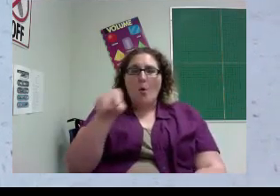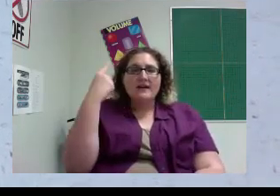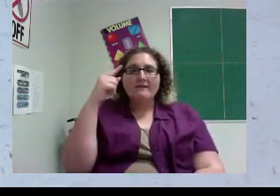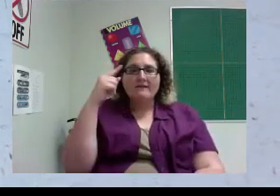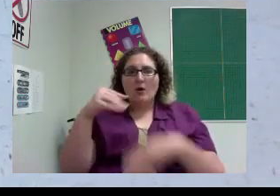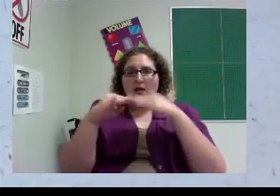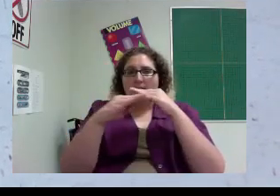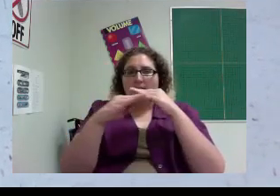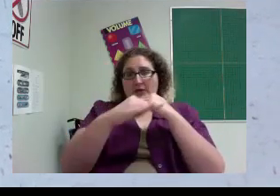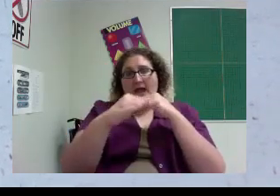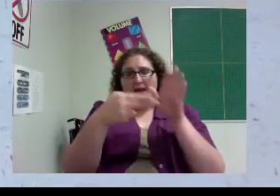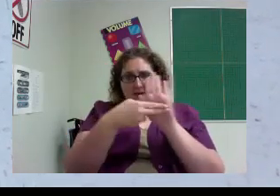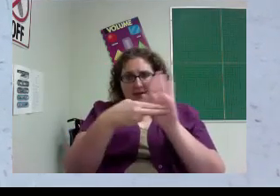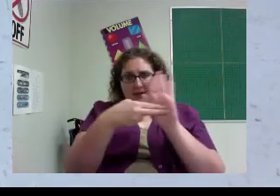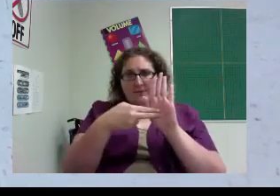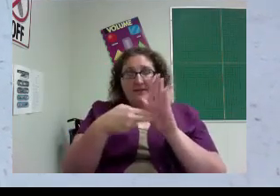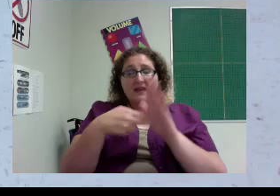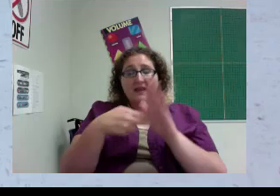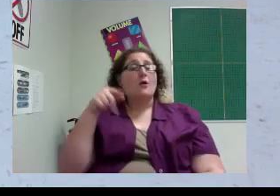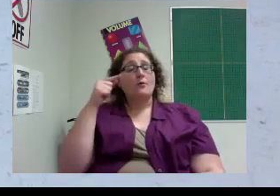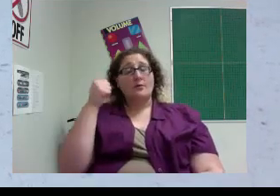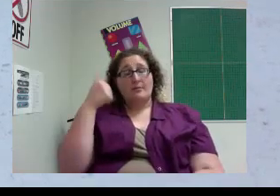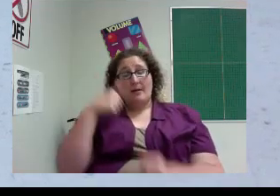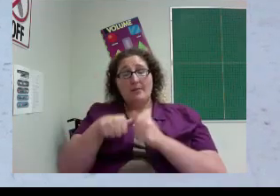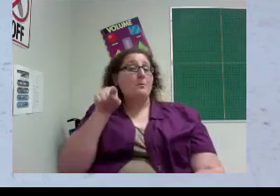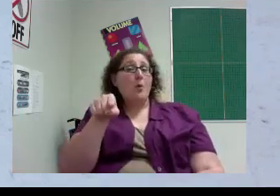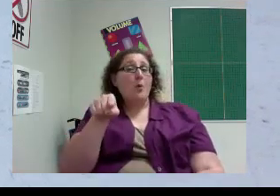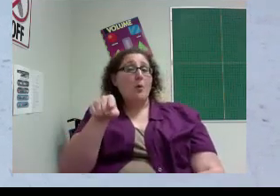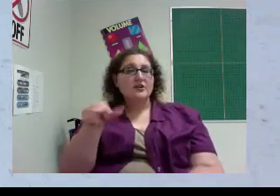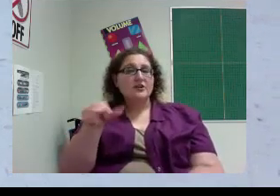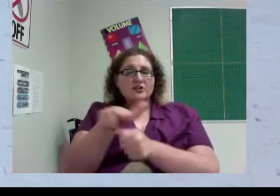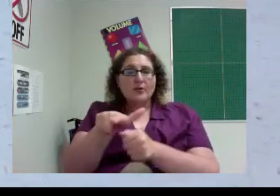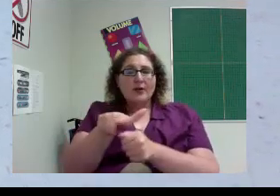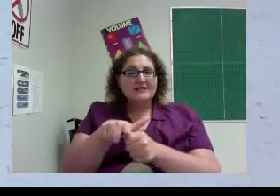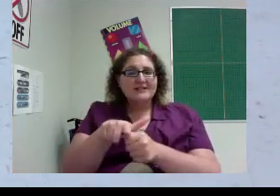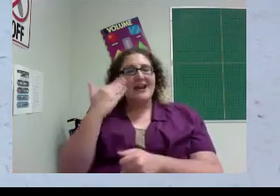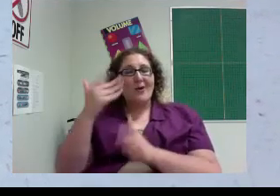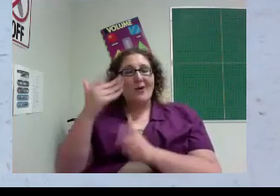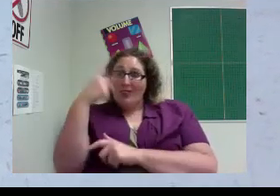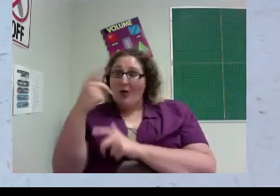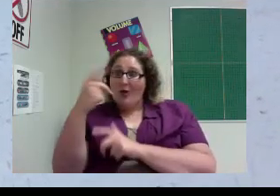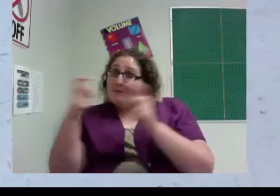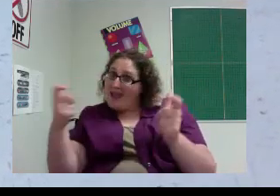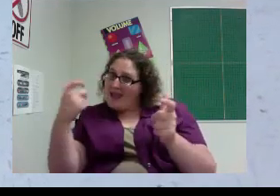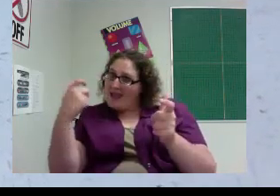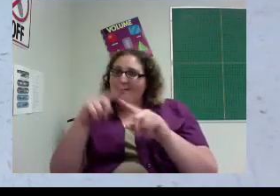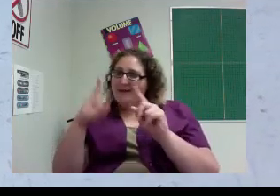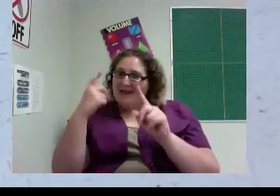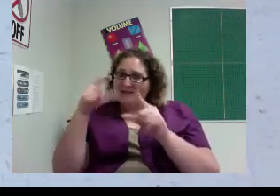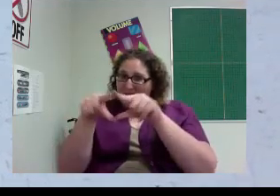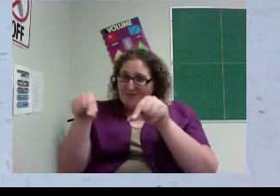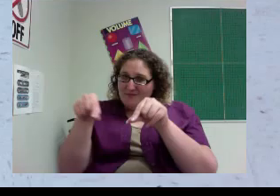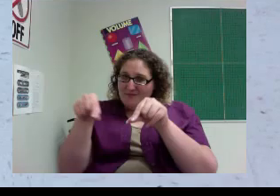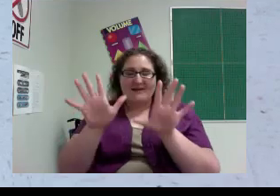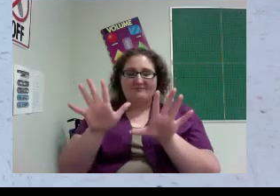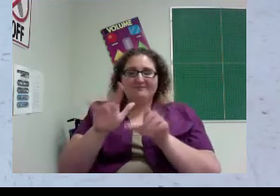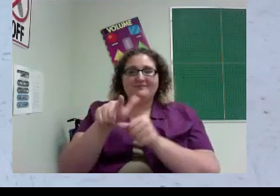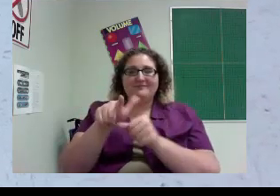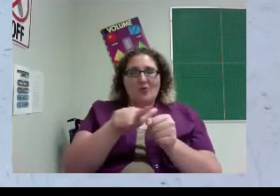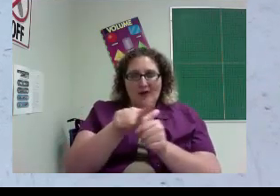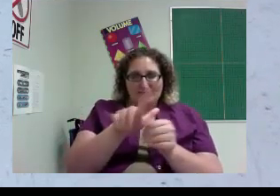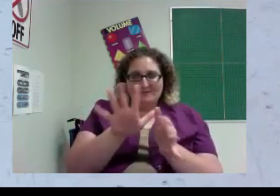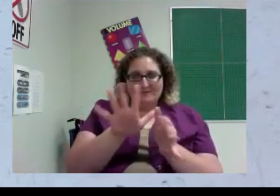3 points to label a plane. Now, if you look at this, points are just a location, so even though I use post-it notes and look a little bit big, that's okay. We're